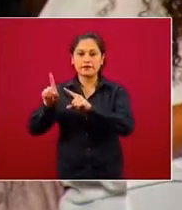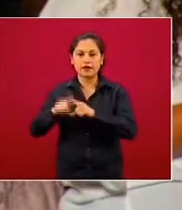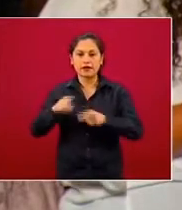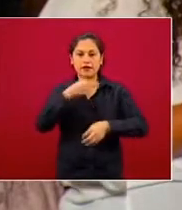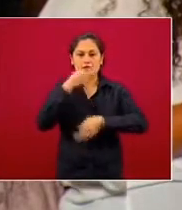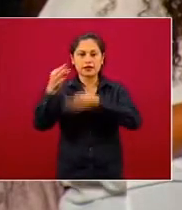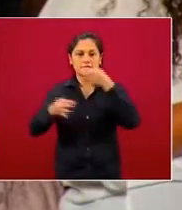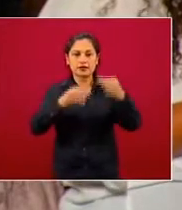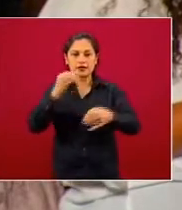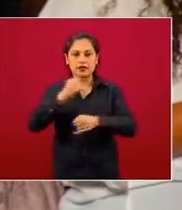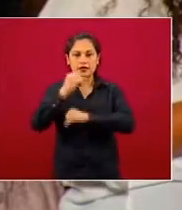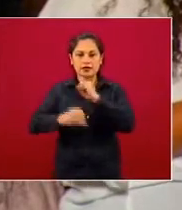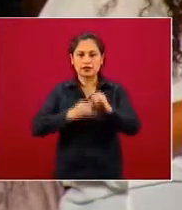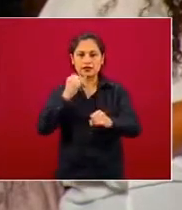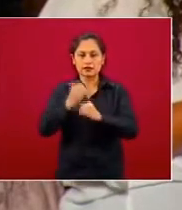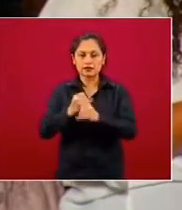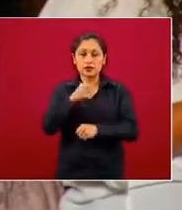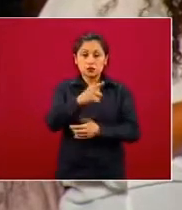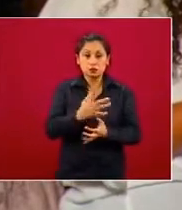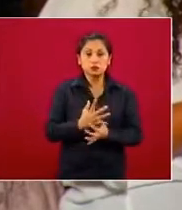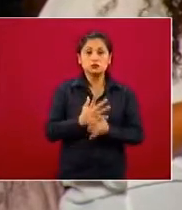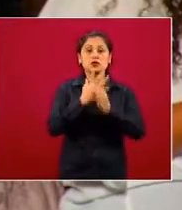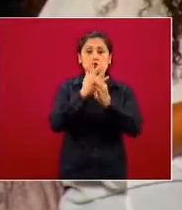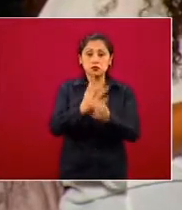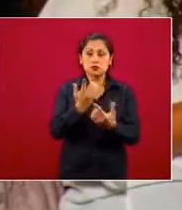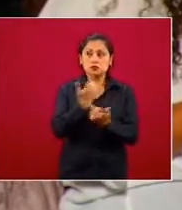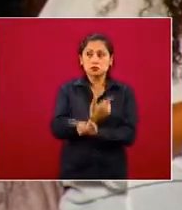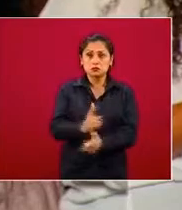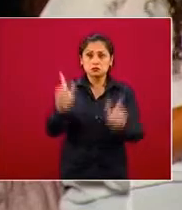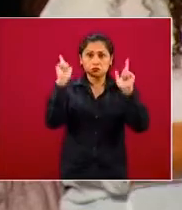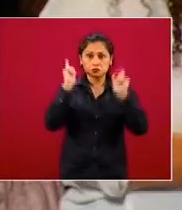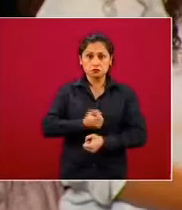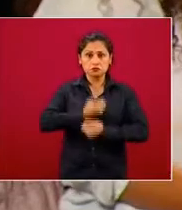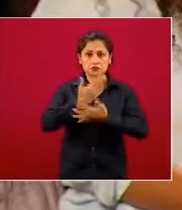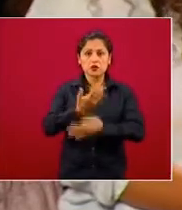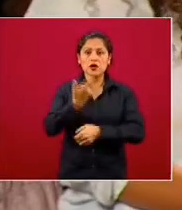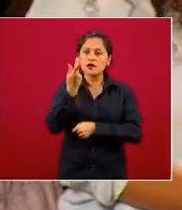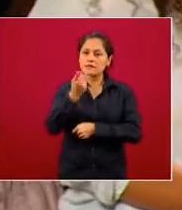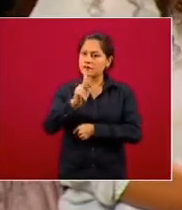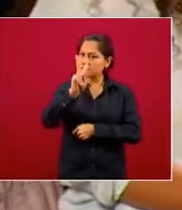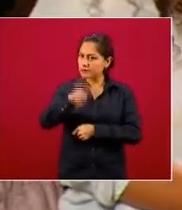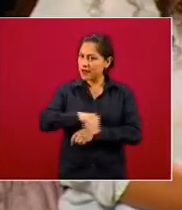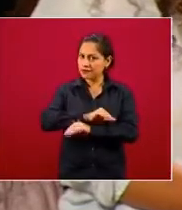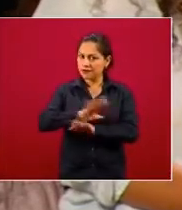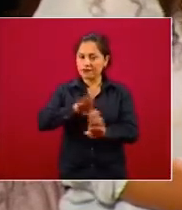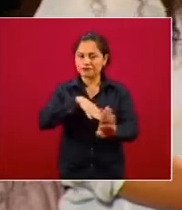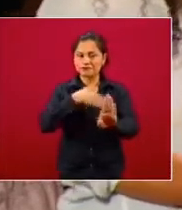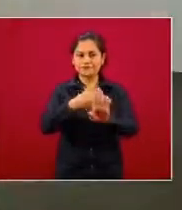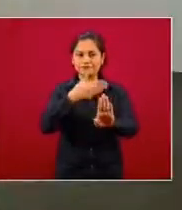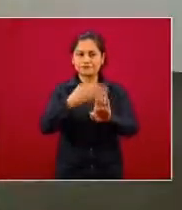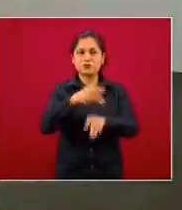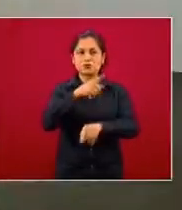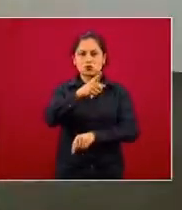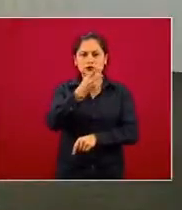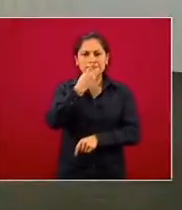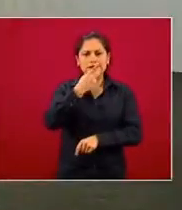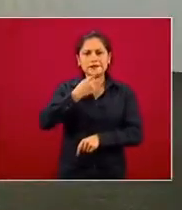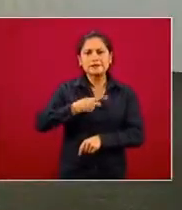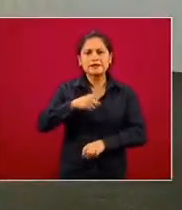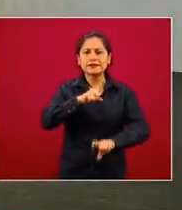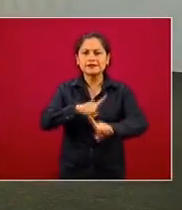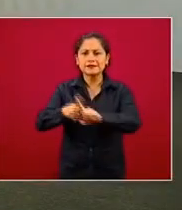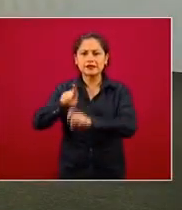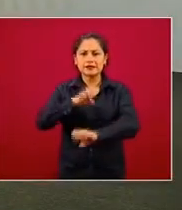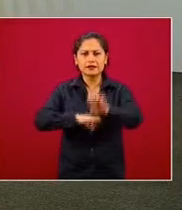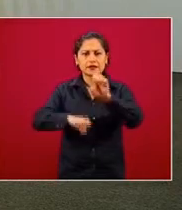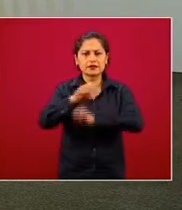es libertad de freedom of expresión, expression, yet they aunque are son disguised claramente ataques. and Mencionaba as también que ha such, but they acompañado are clear and grosamente a open intereses attacks. políticos involucrados What en